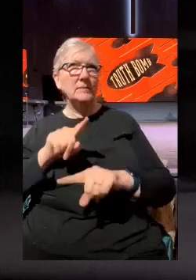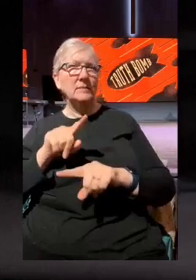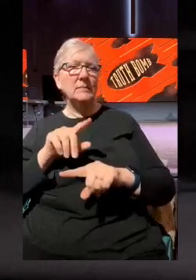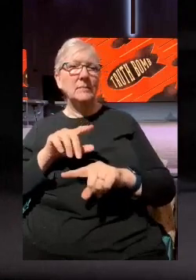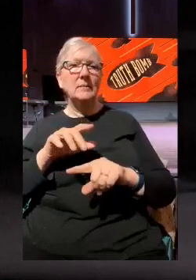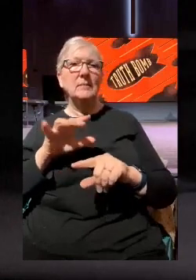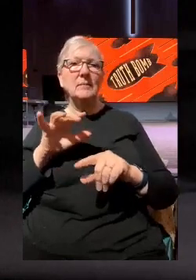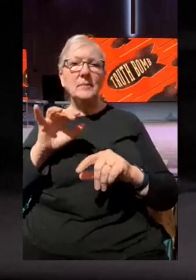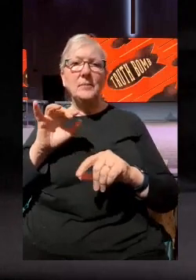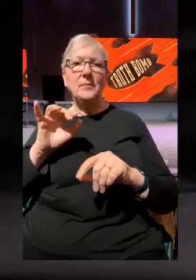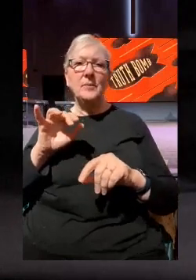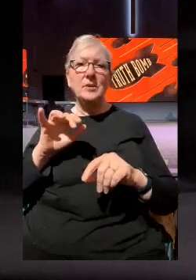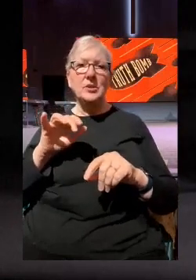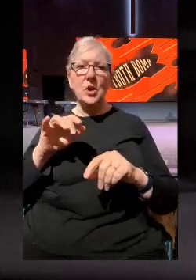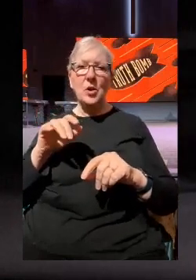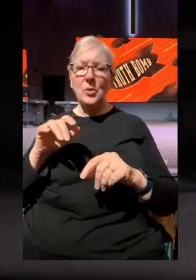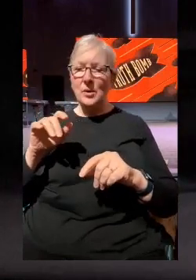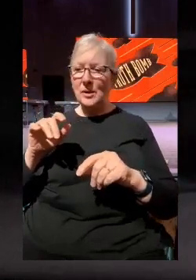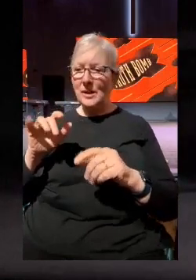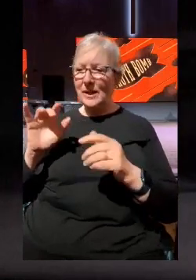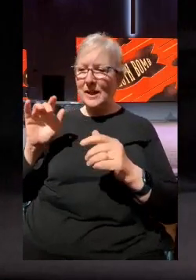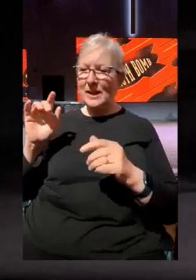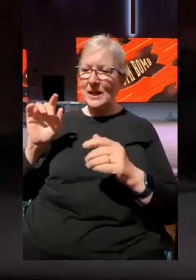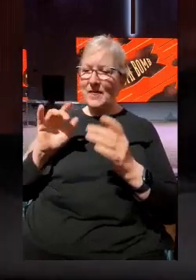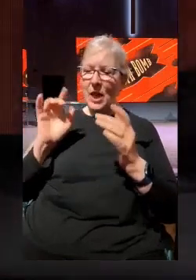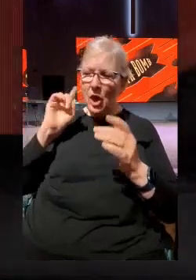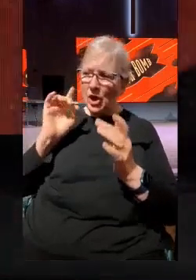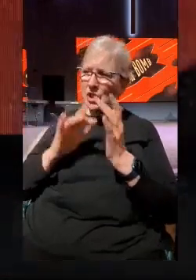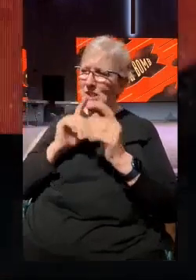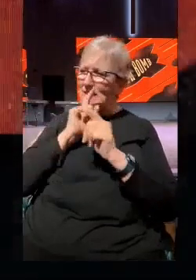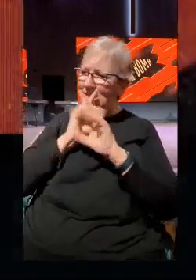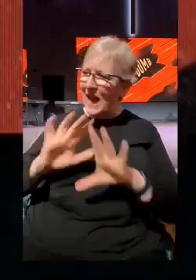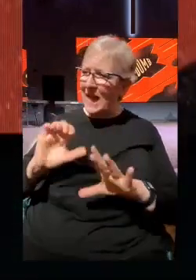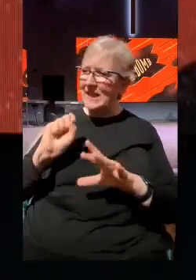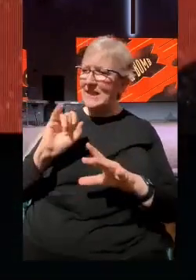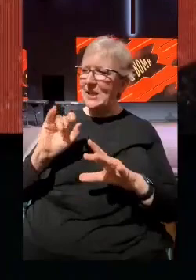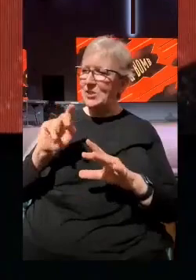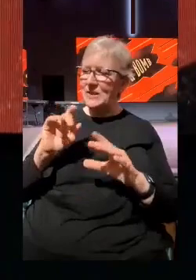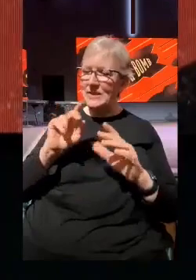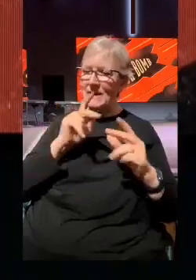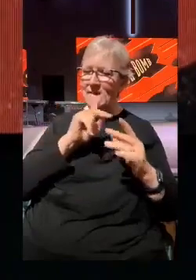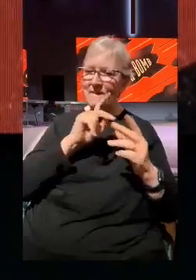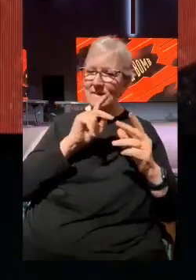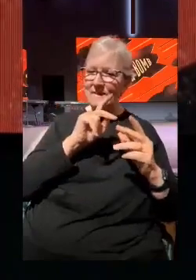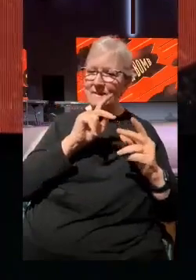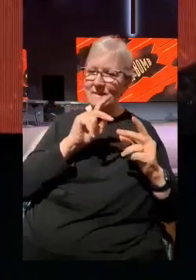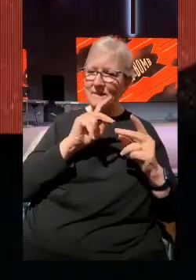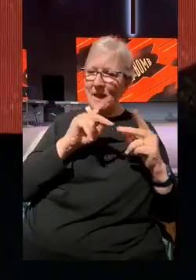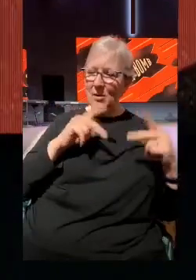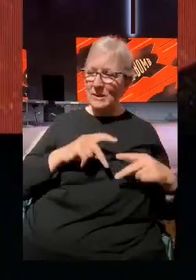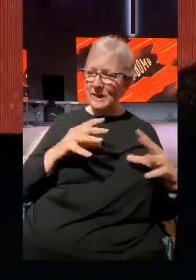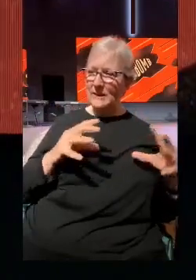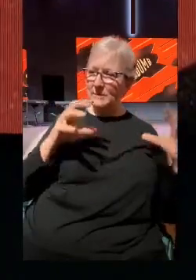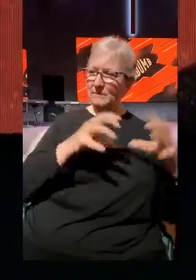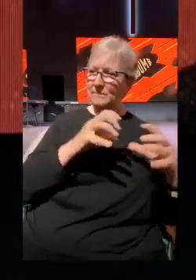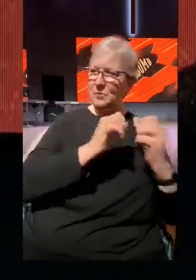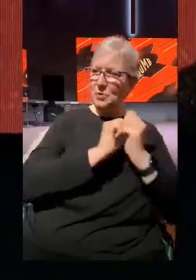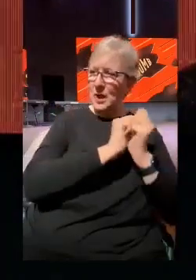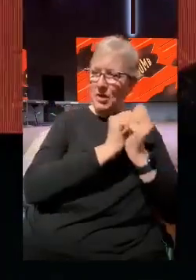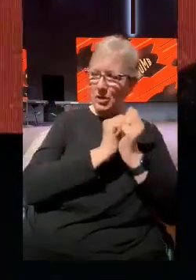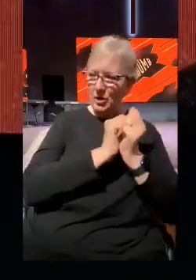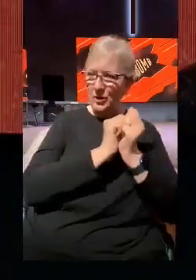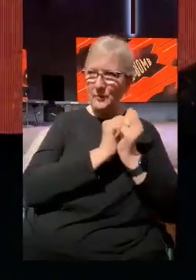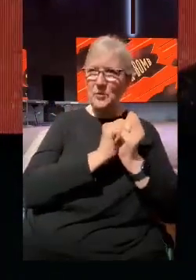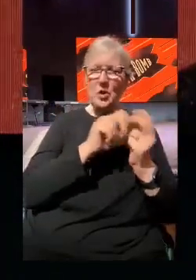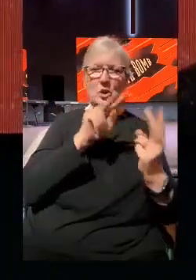silenced the Sadducees, the Pharisees got together. The Sadducees and the Pharisees were two religious sects of the day. The Sadducees tended to be more